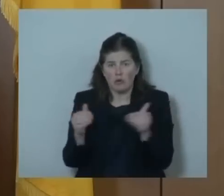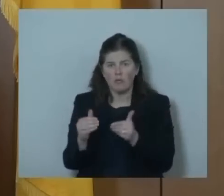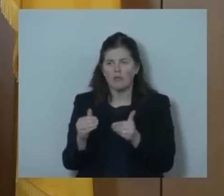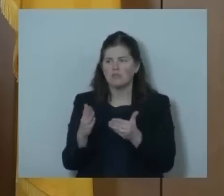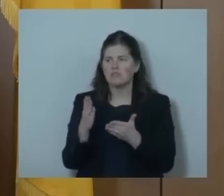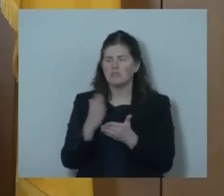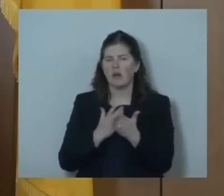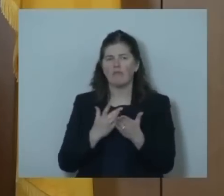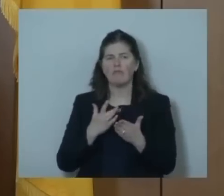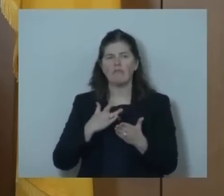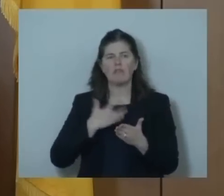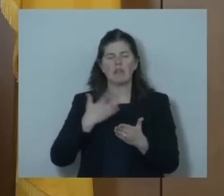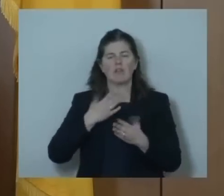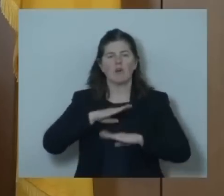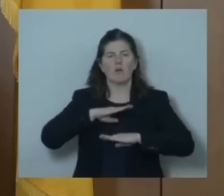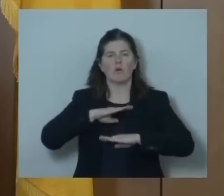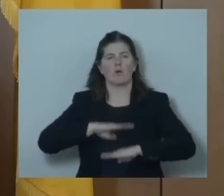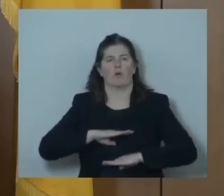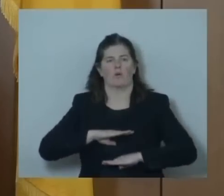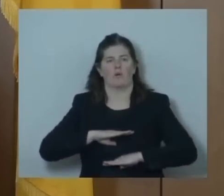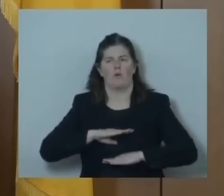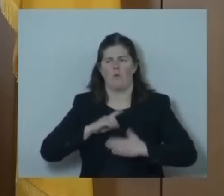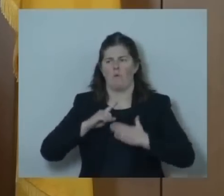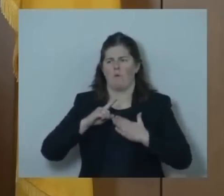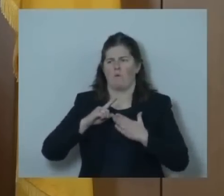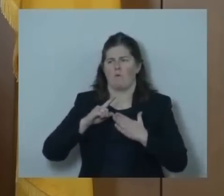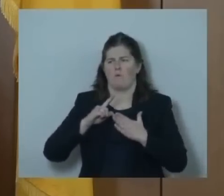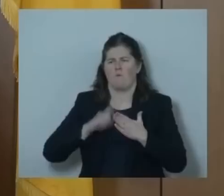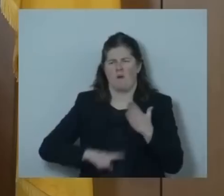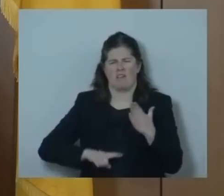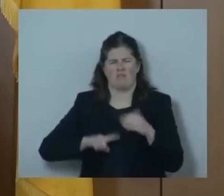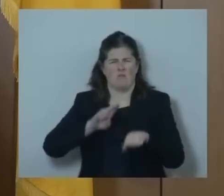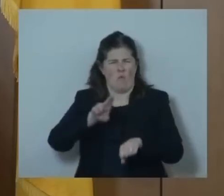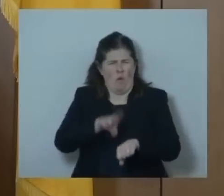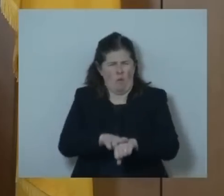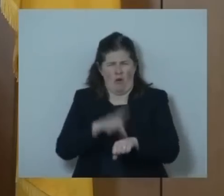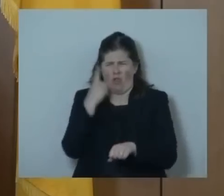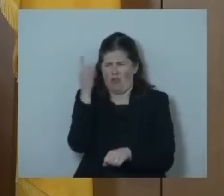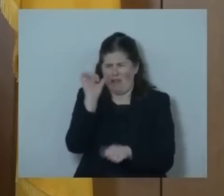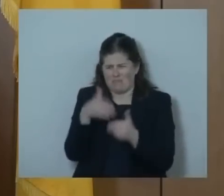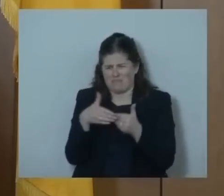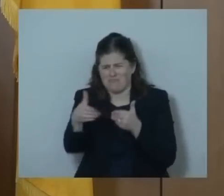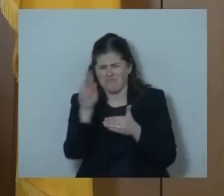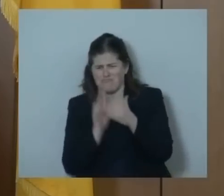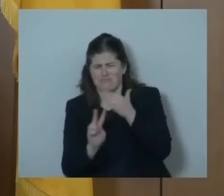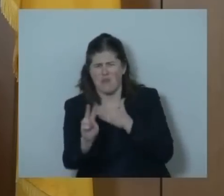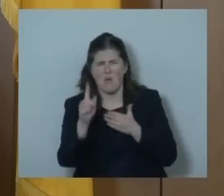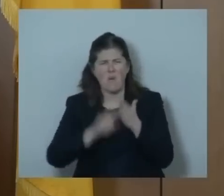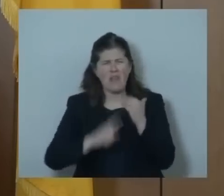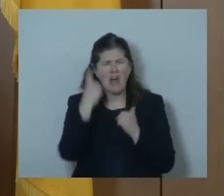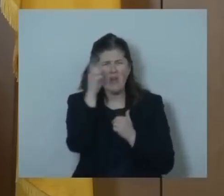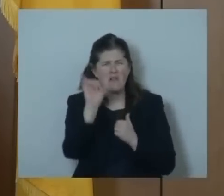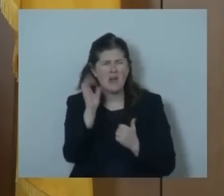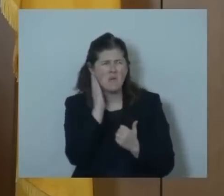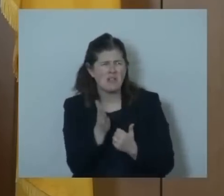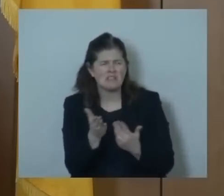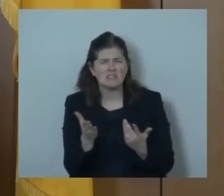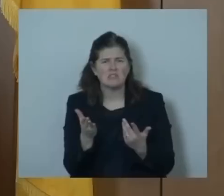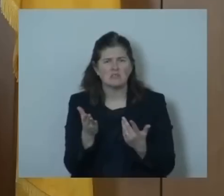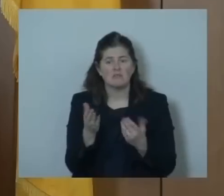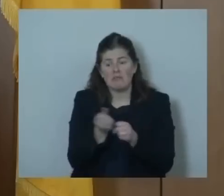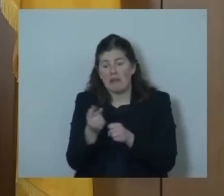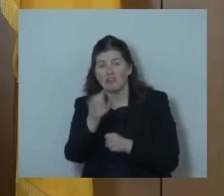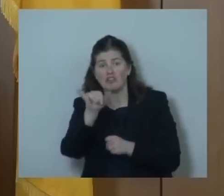relief valve, right? Can we, what is normalcy going to look like? It isn't going to look like it did in